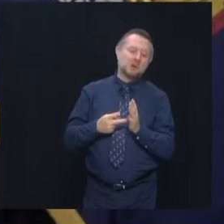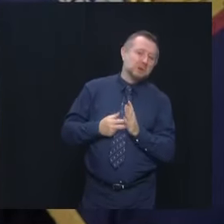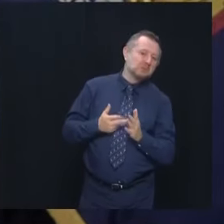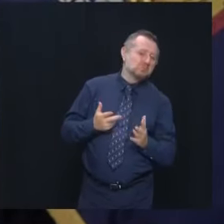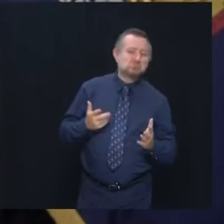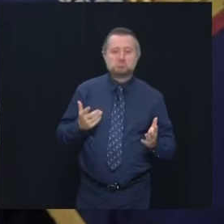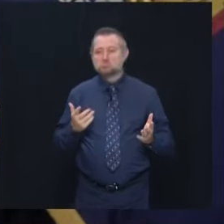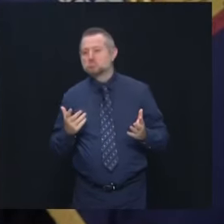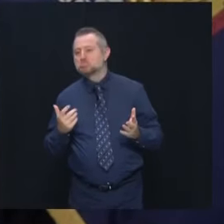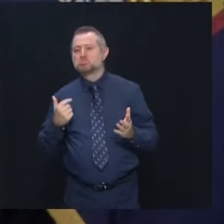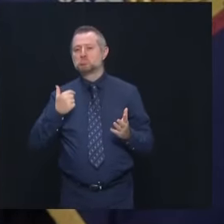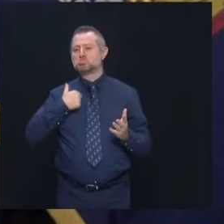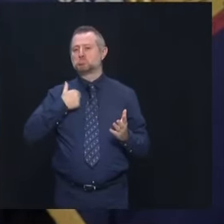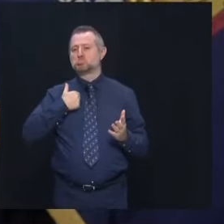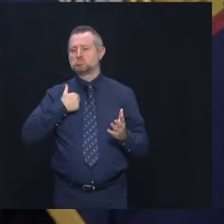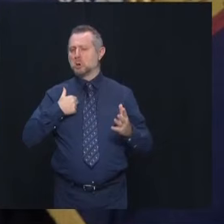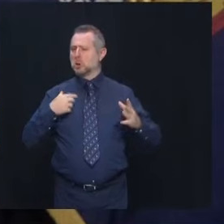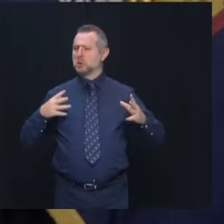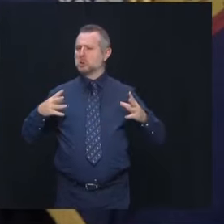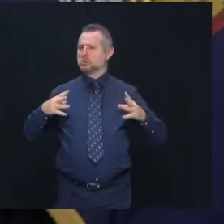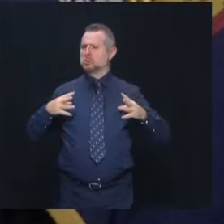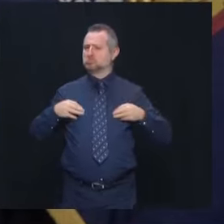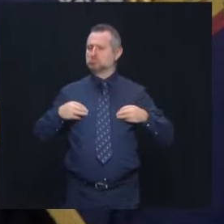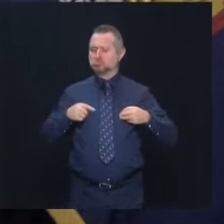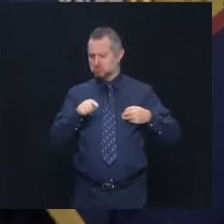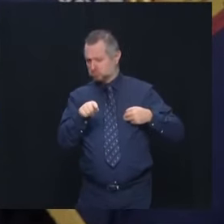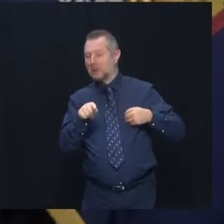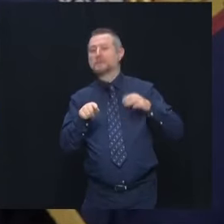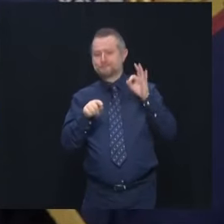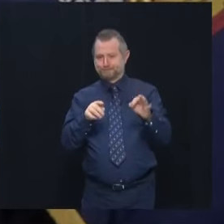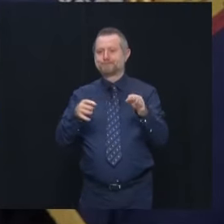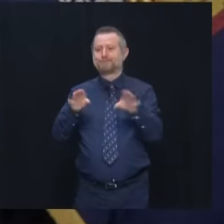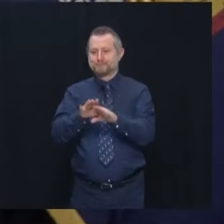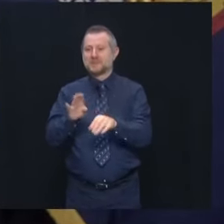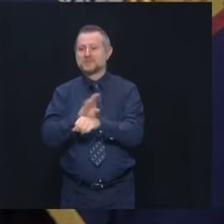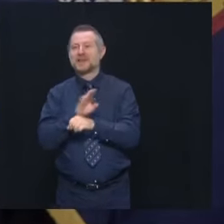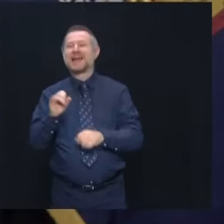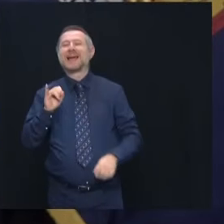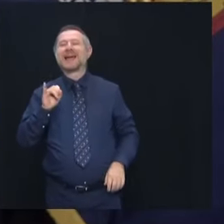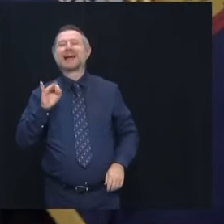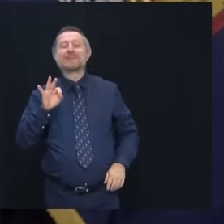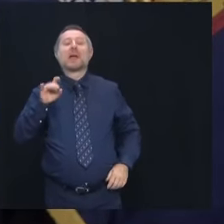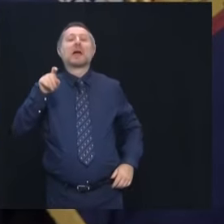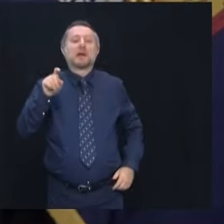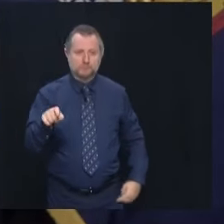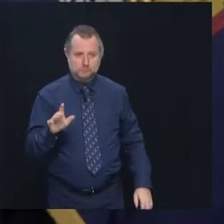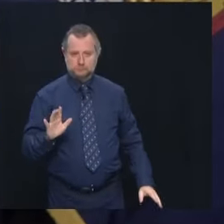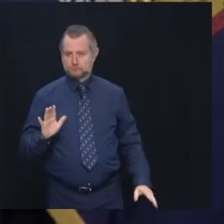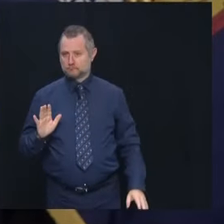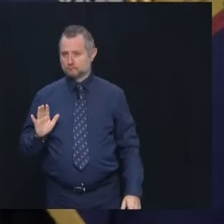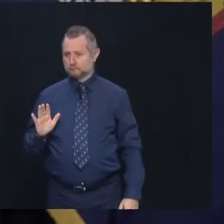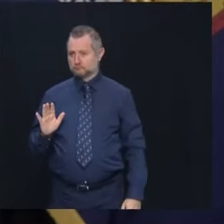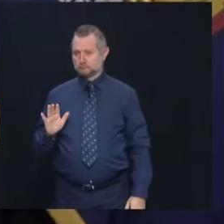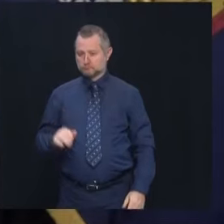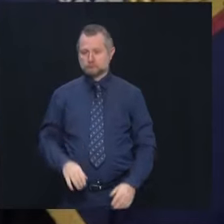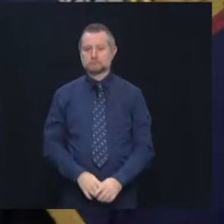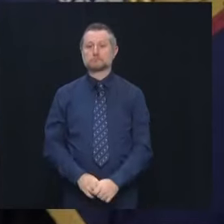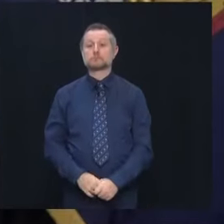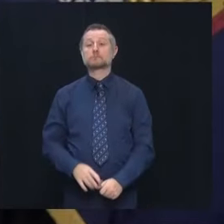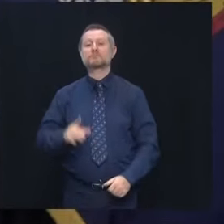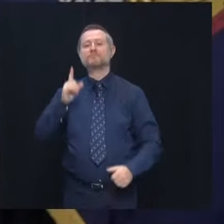I don't have a problem with closing the essential businesses. Then you determine for how